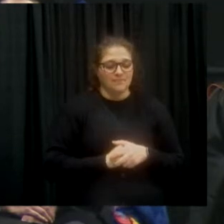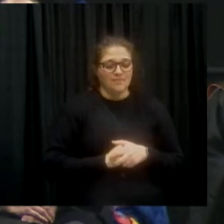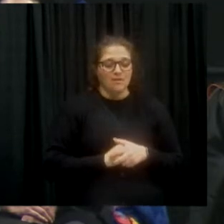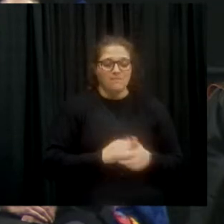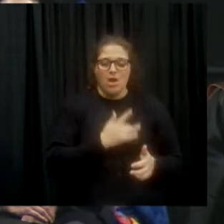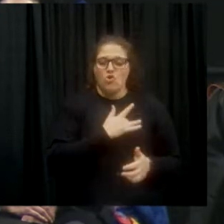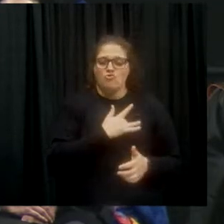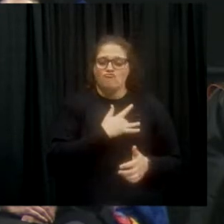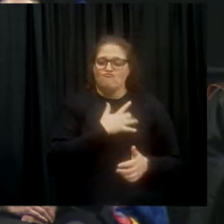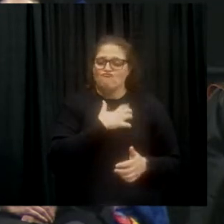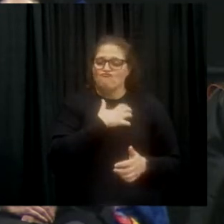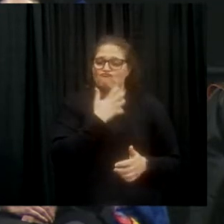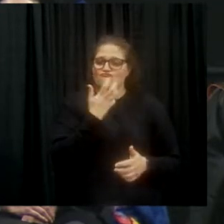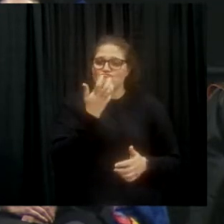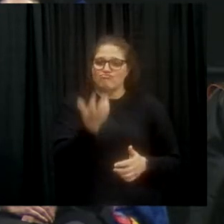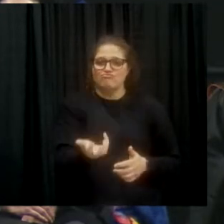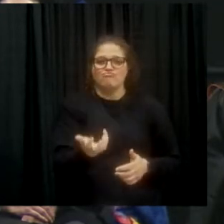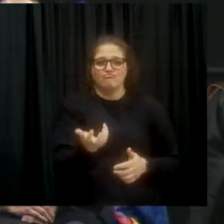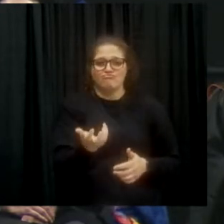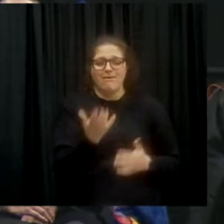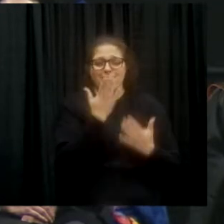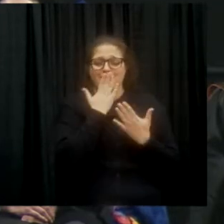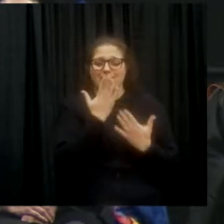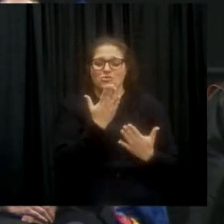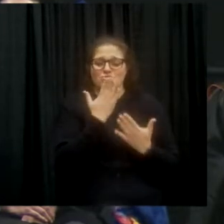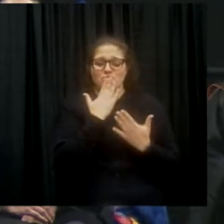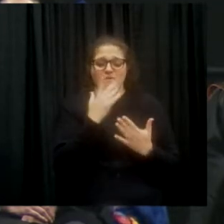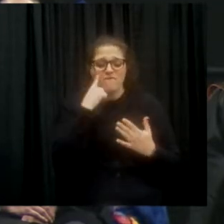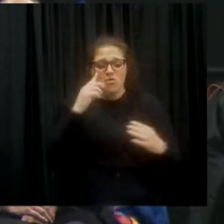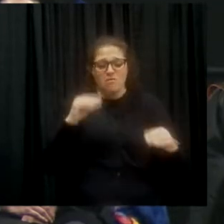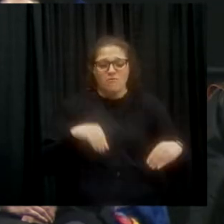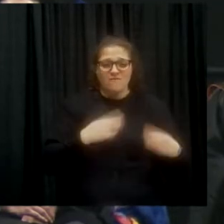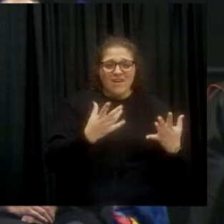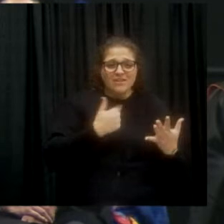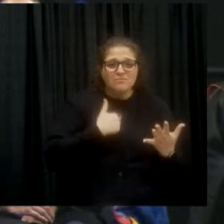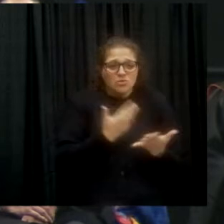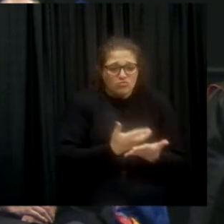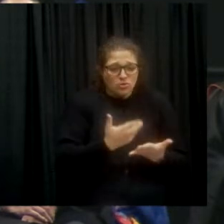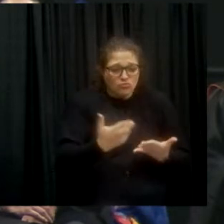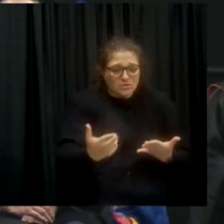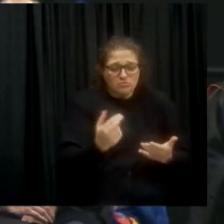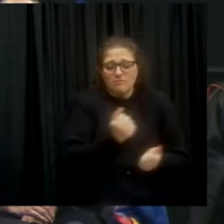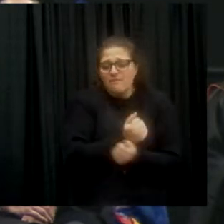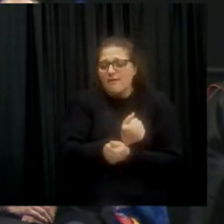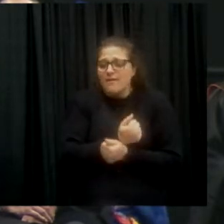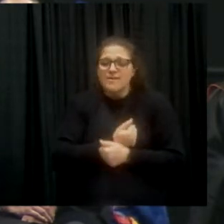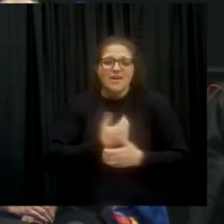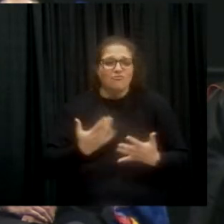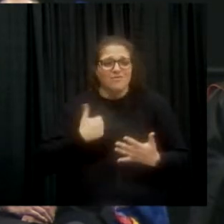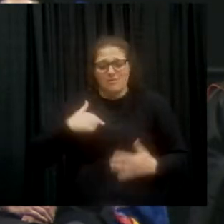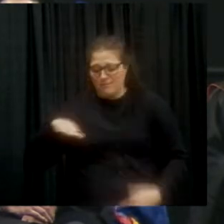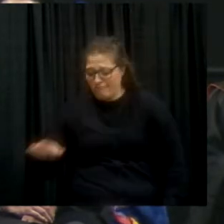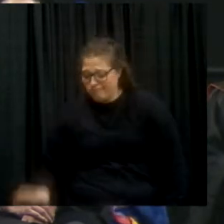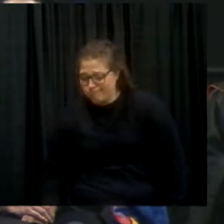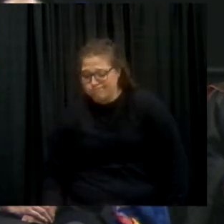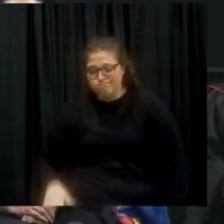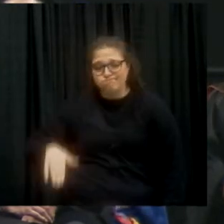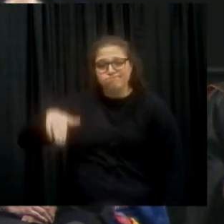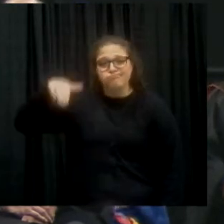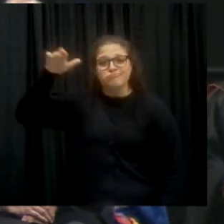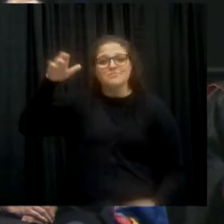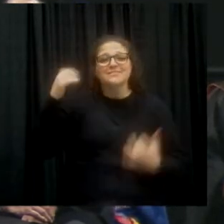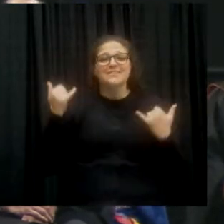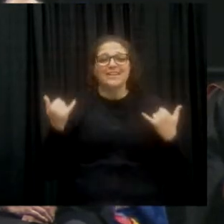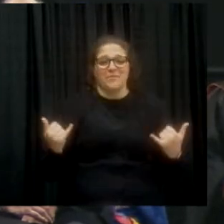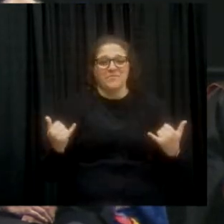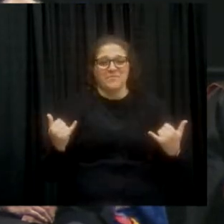From the bottom of my heart, thank you for loving and providing me with the resources and everything since I was a kid and all the way up